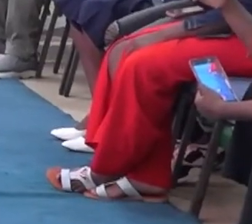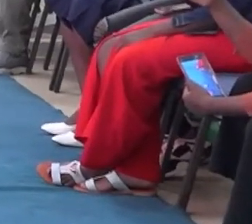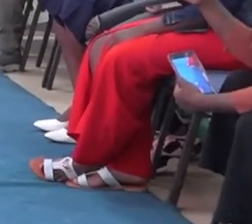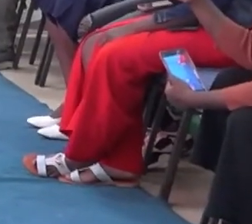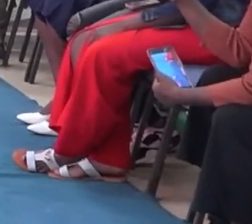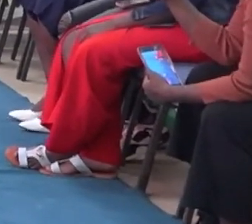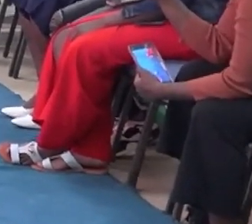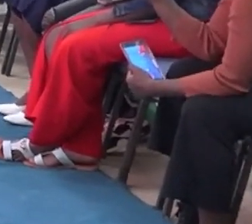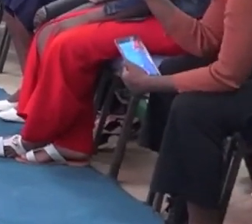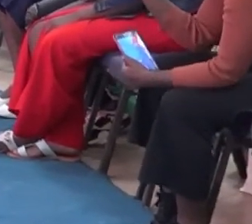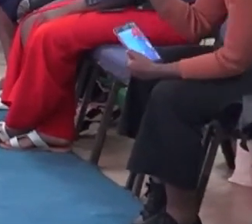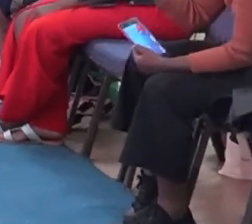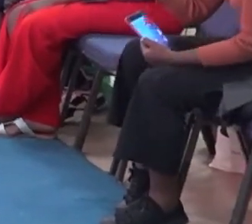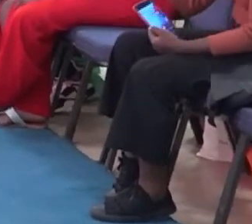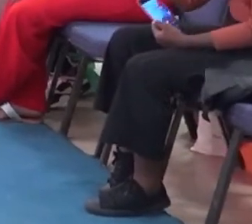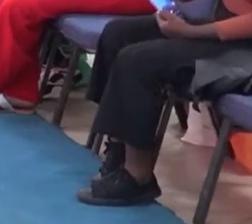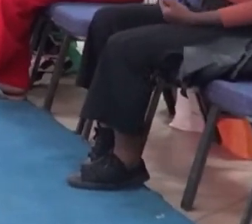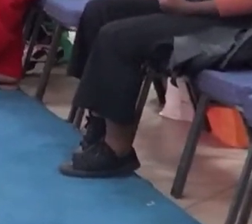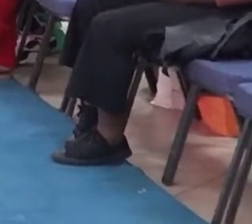Imagine fashion designers,